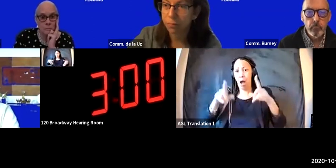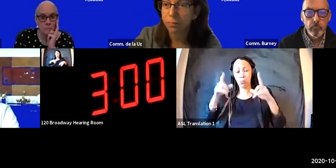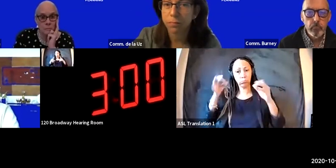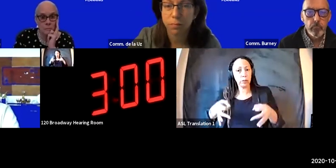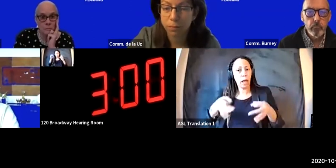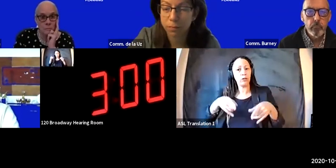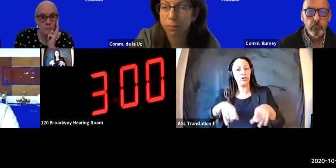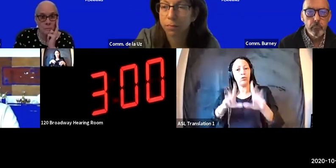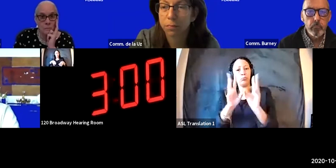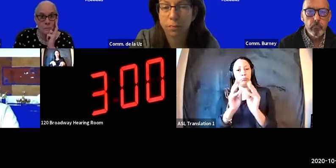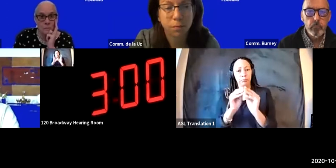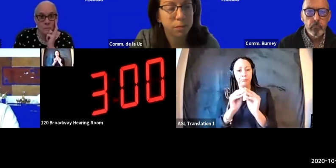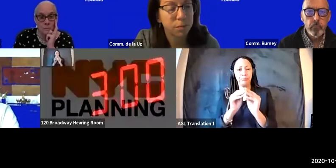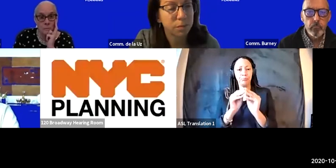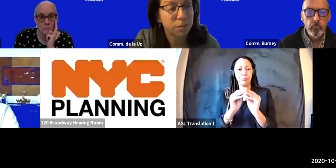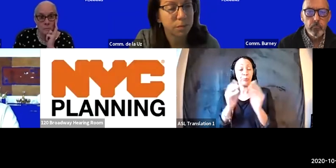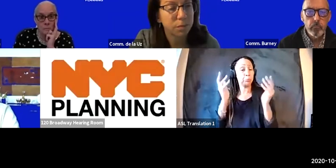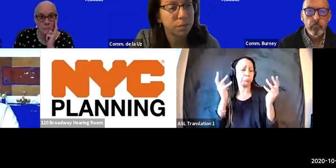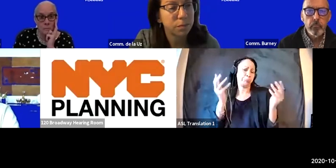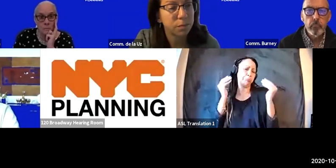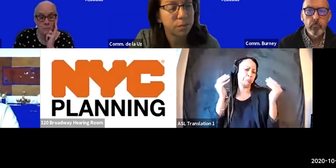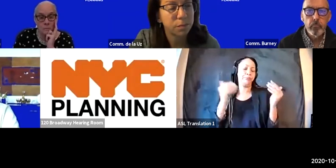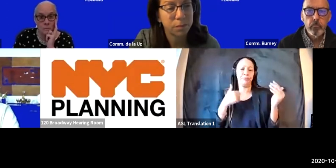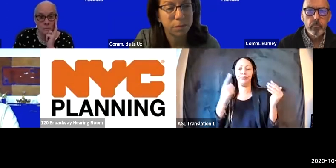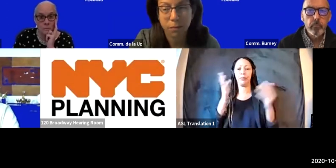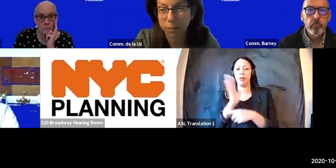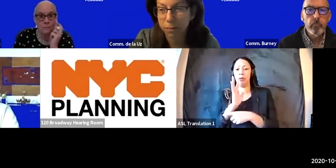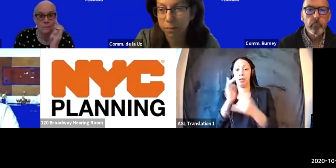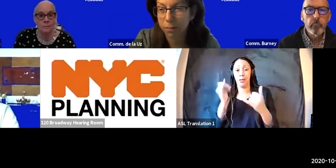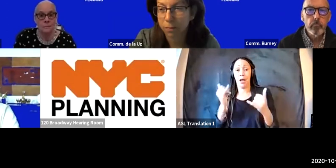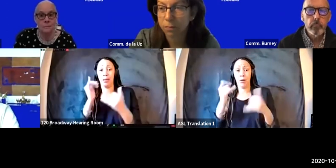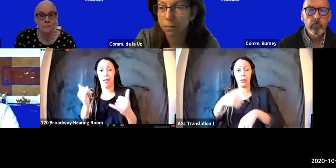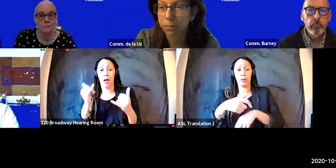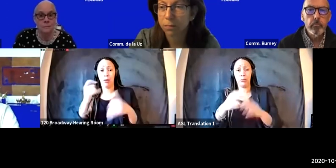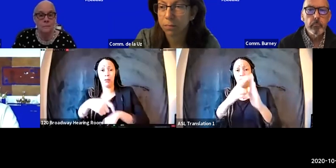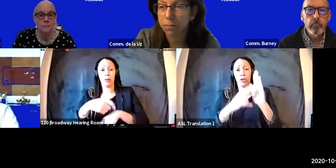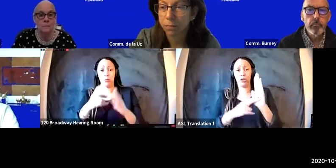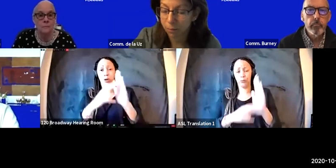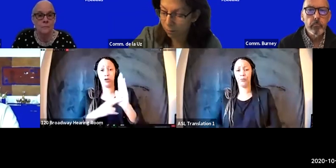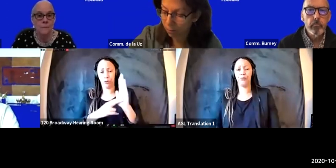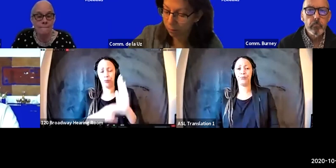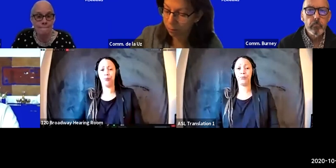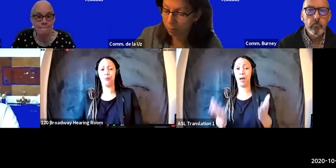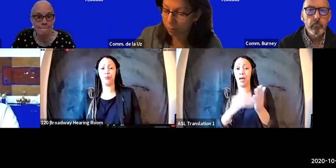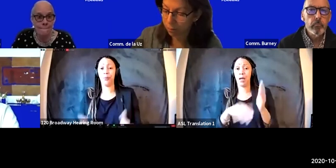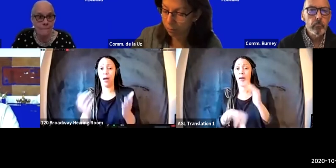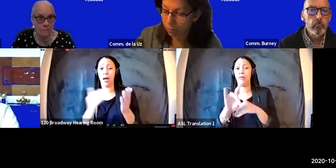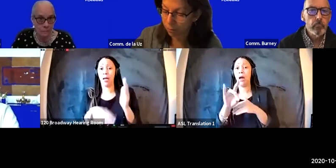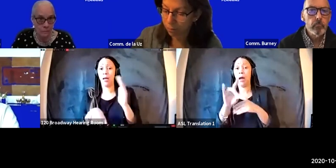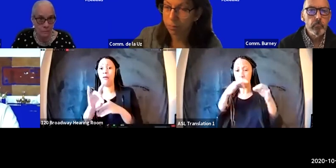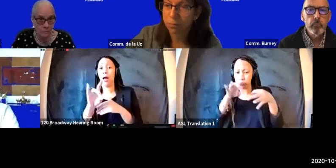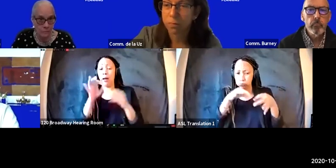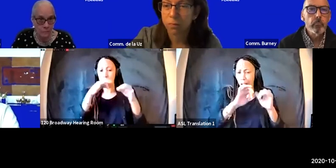the course of this hearing that you would like to speak, now is the time to register. Again, you can find instructions on how